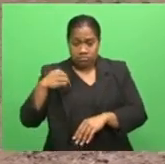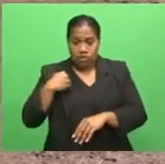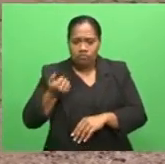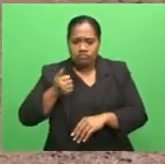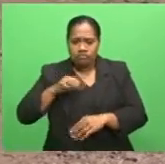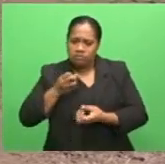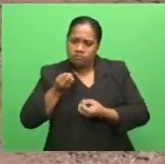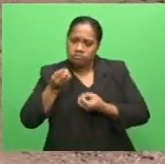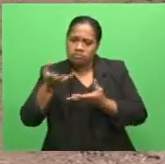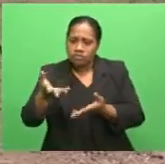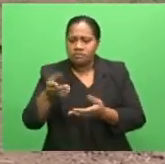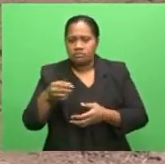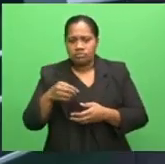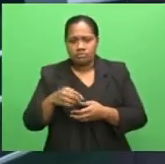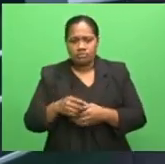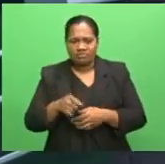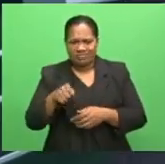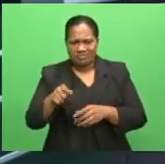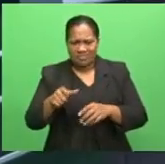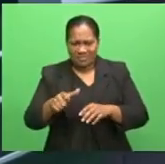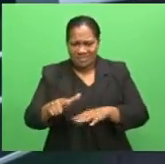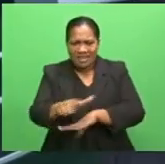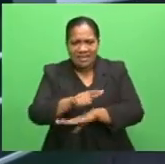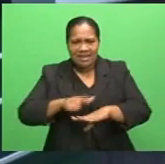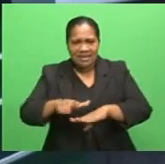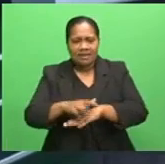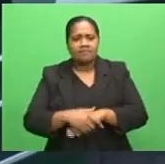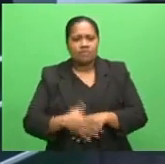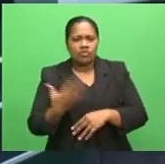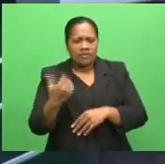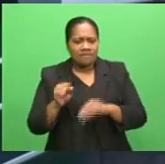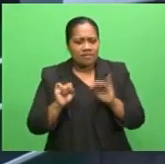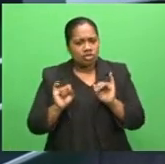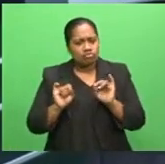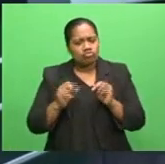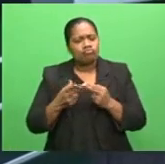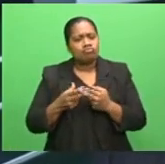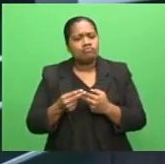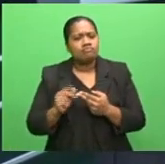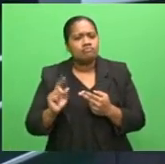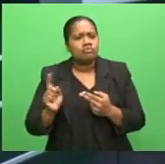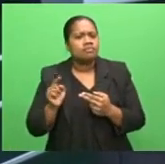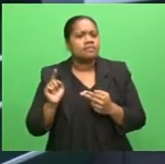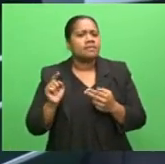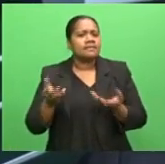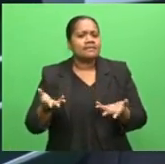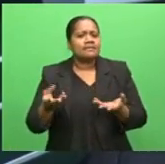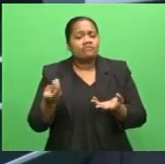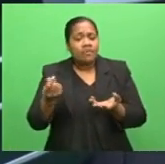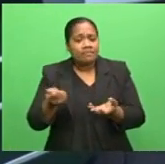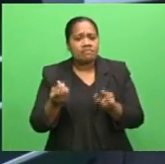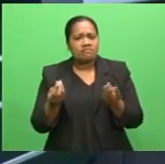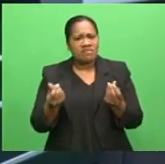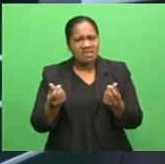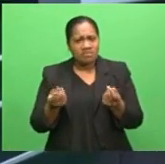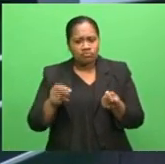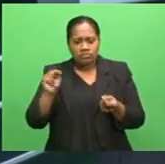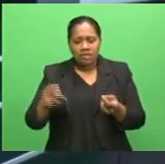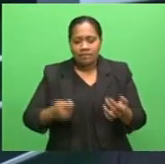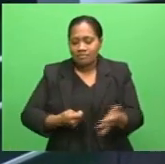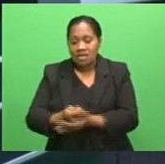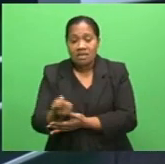involved in securing plots. There's been an issue with regard to some money that need to be paid for